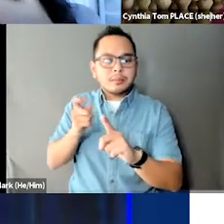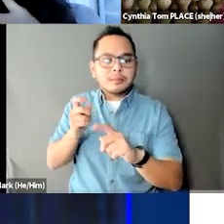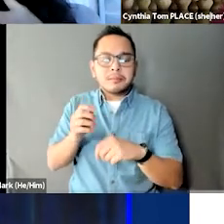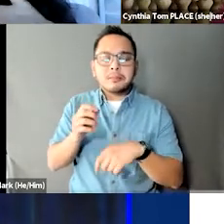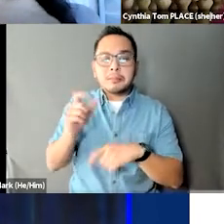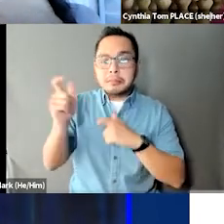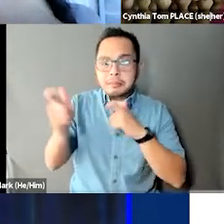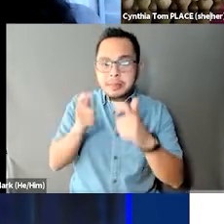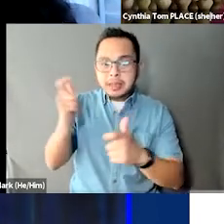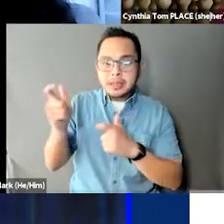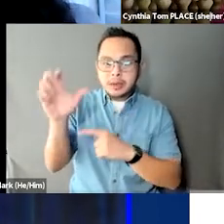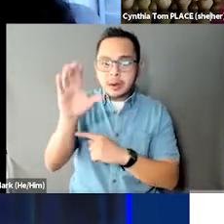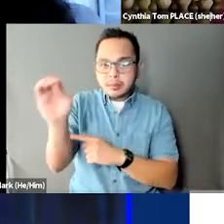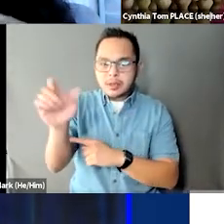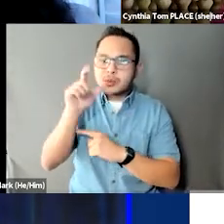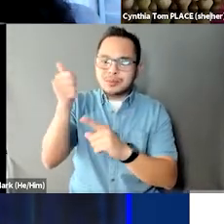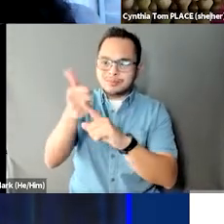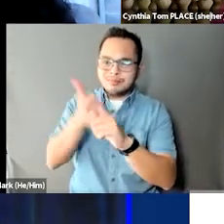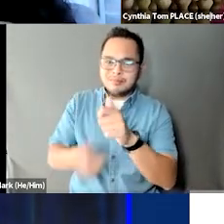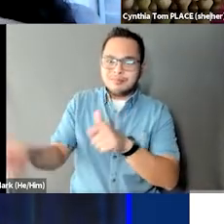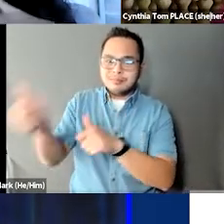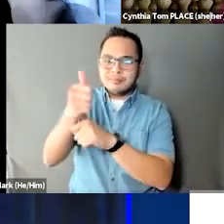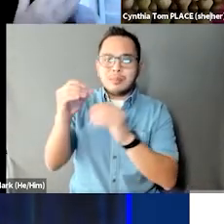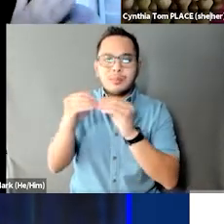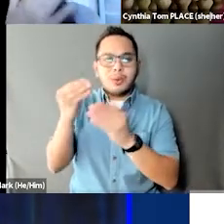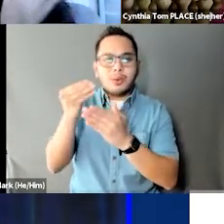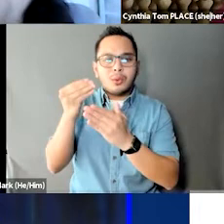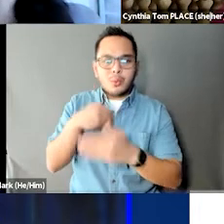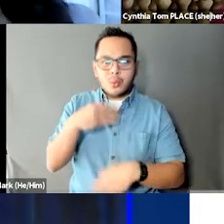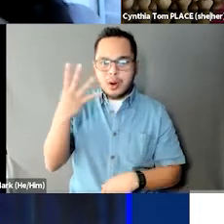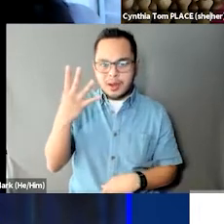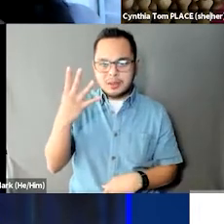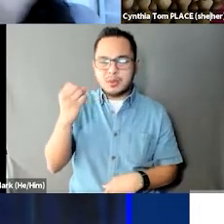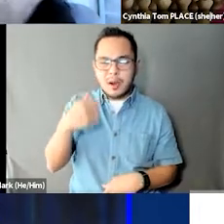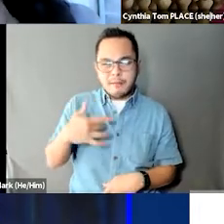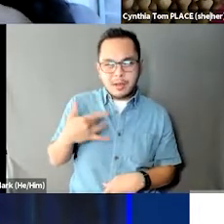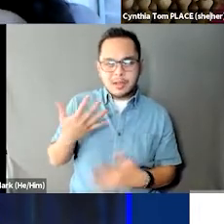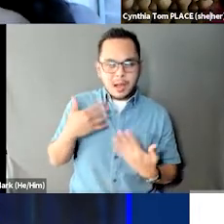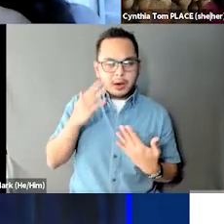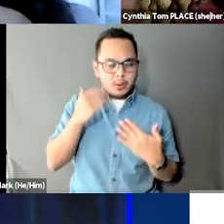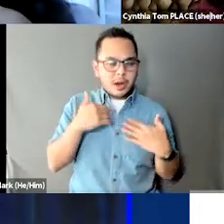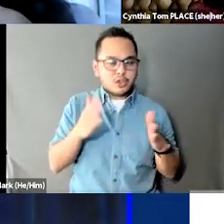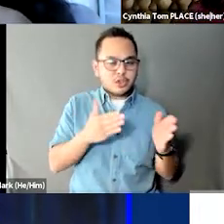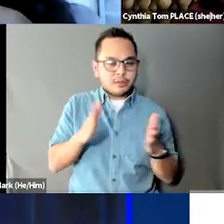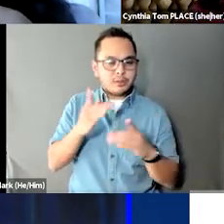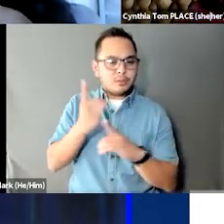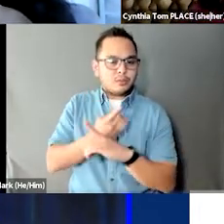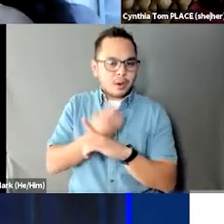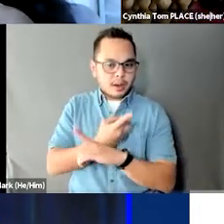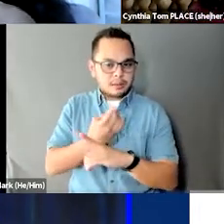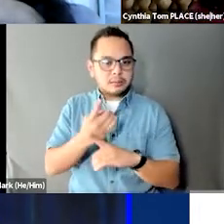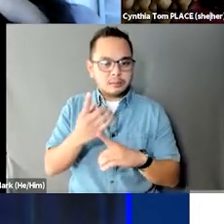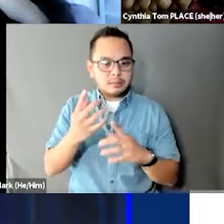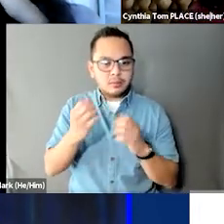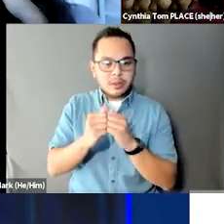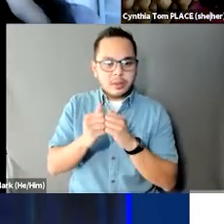large institutions that were predominantly white that weren't getting funded. So I felt that I knew I shifted by that kind